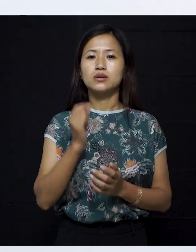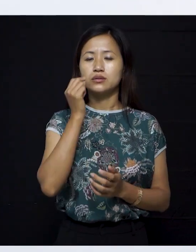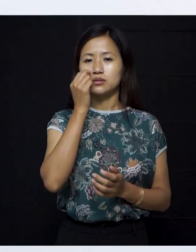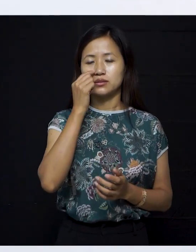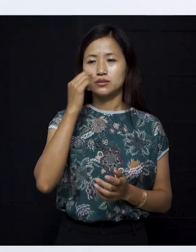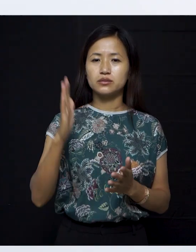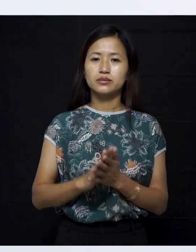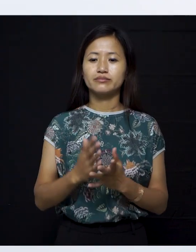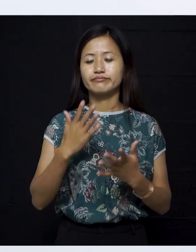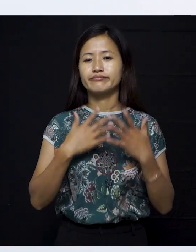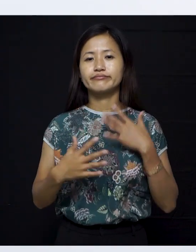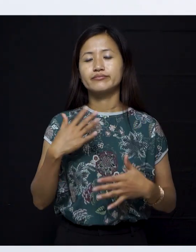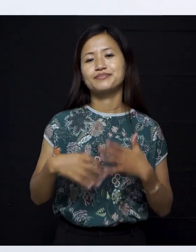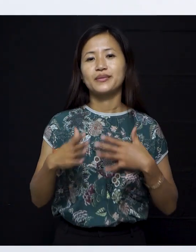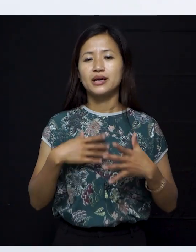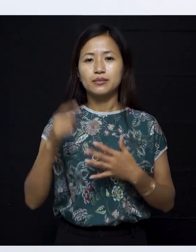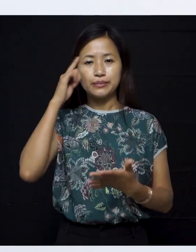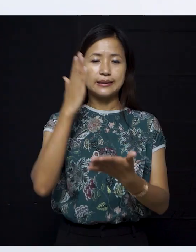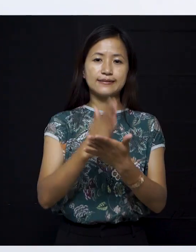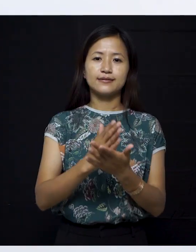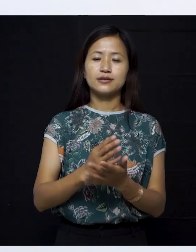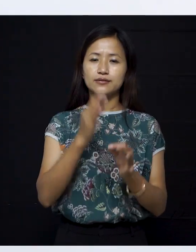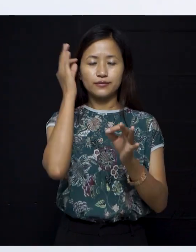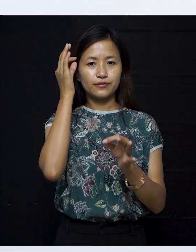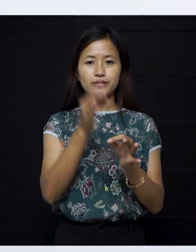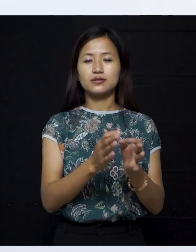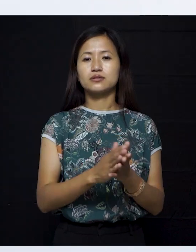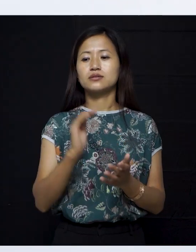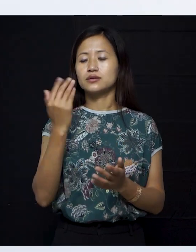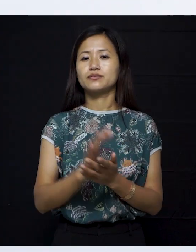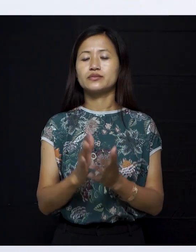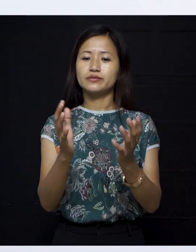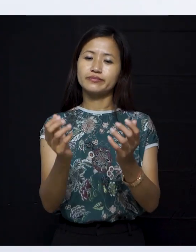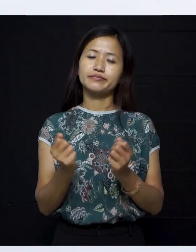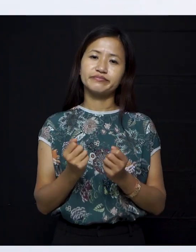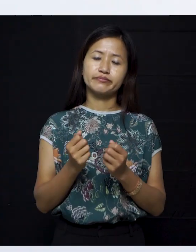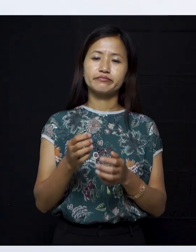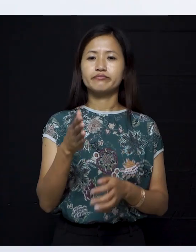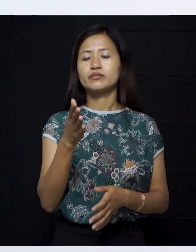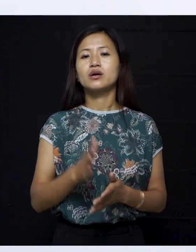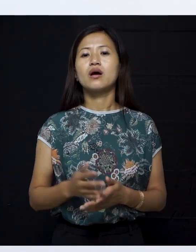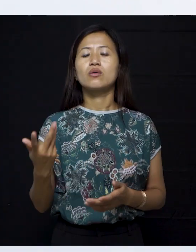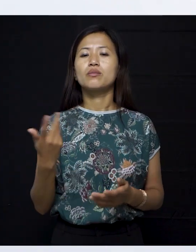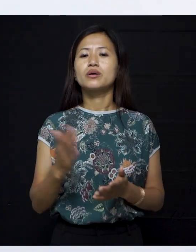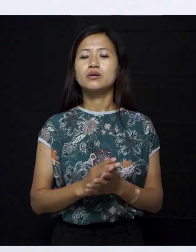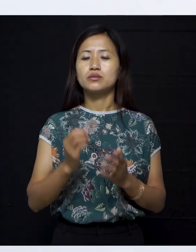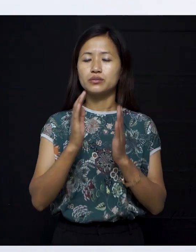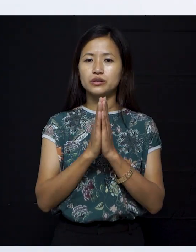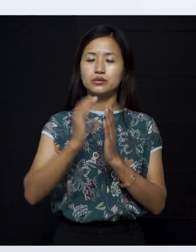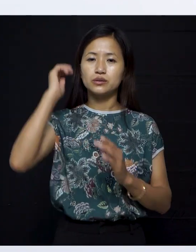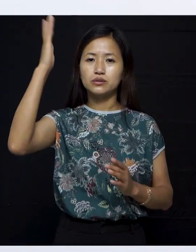she was satisfied, believing that fate is something that we cannot escape. No matter how much we pray to